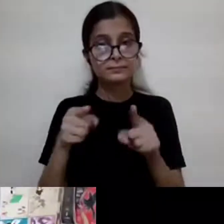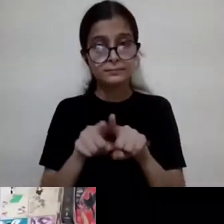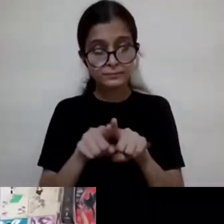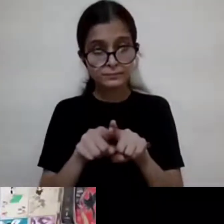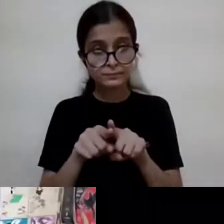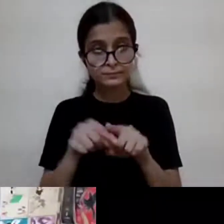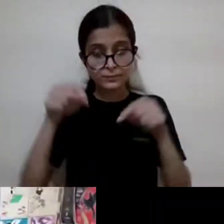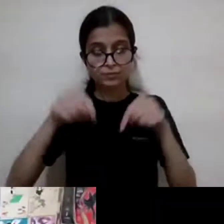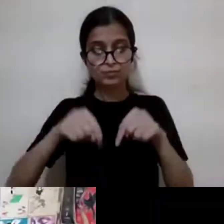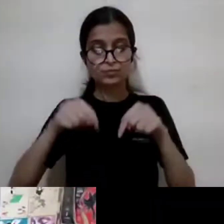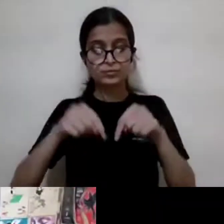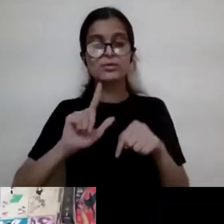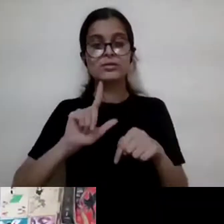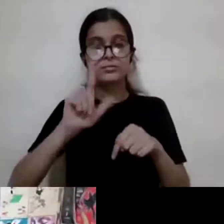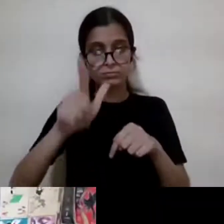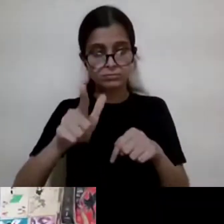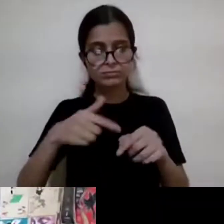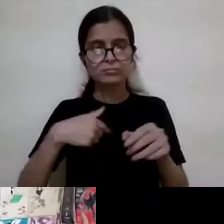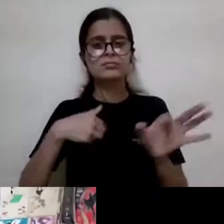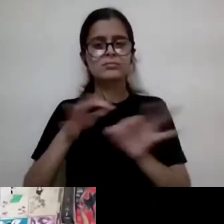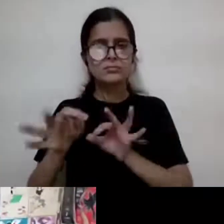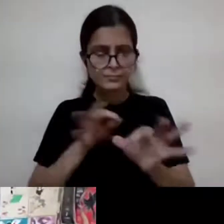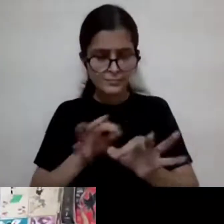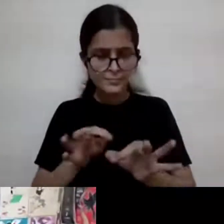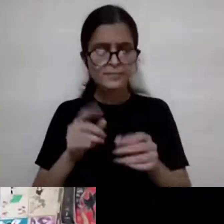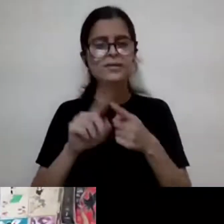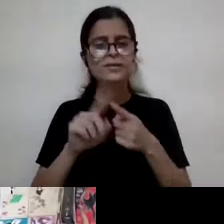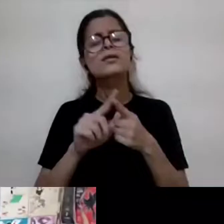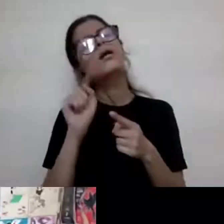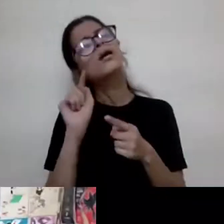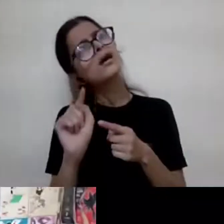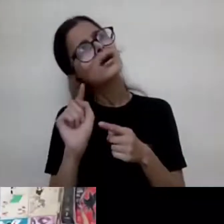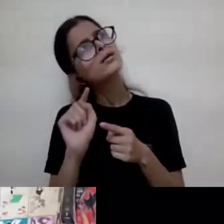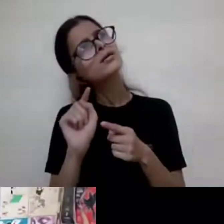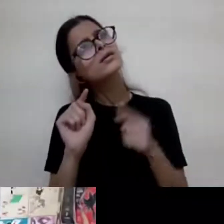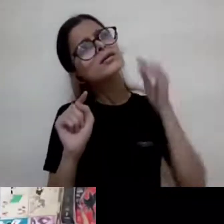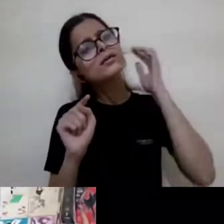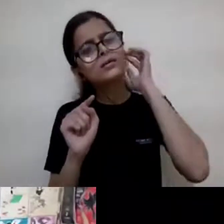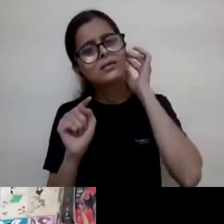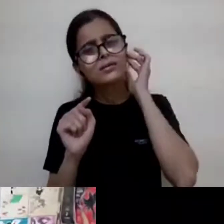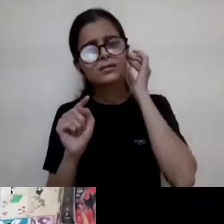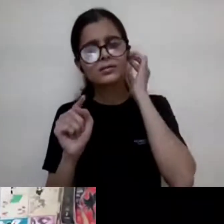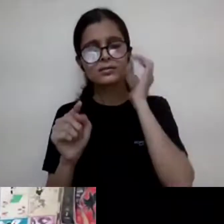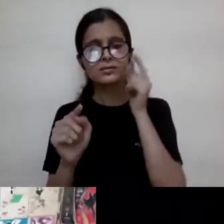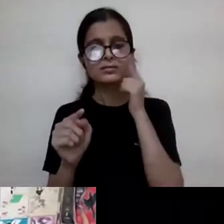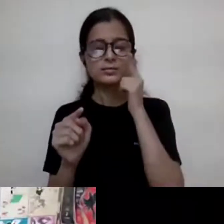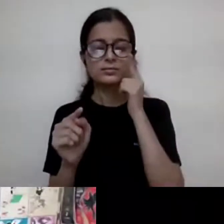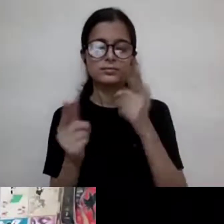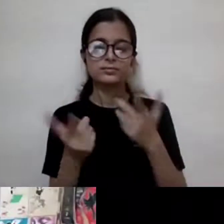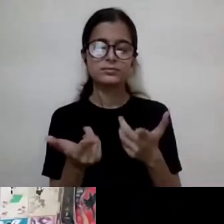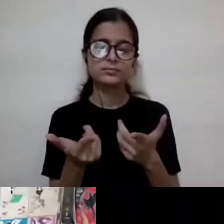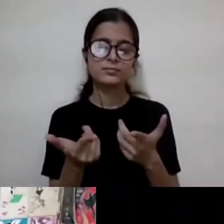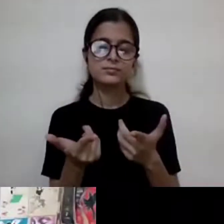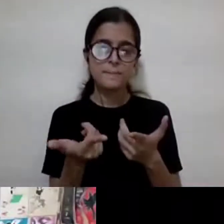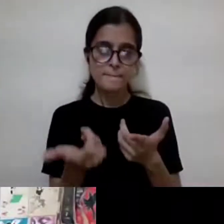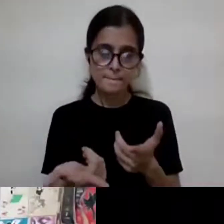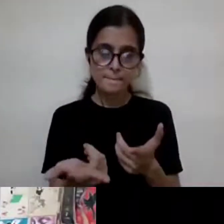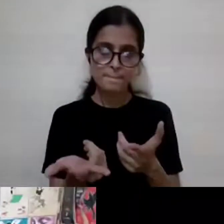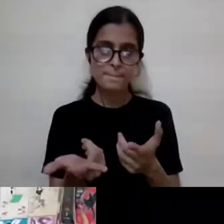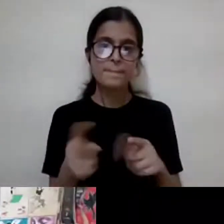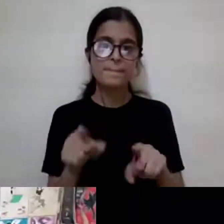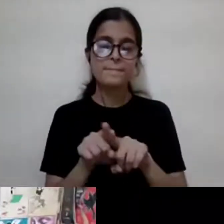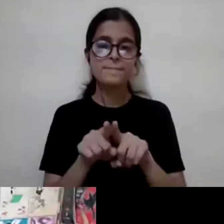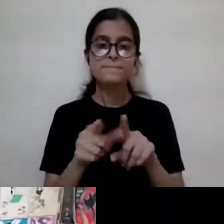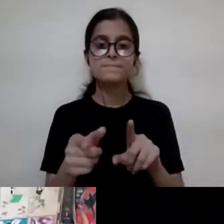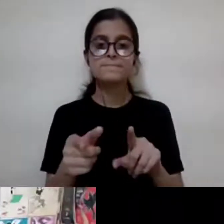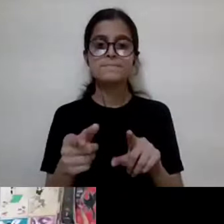later today as well. But the one thing that, and it has always been a bone of contention